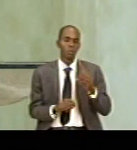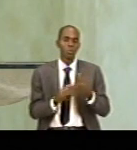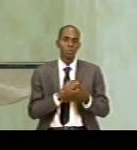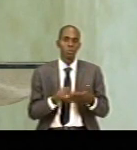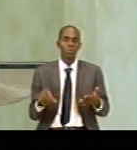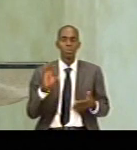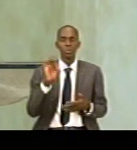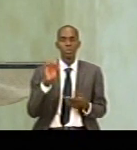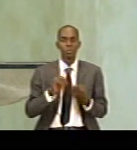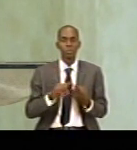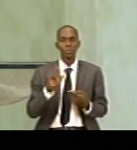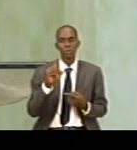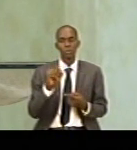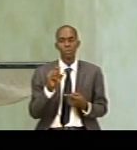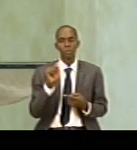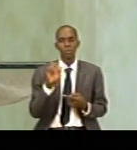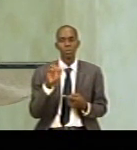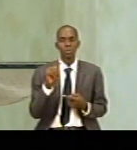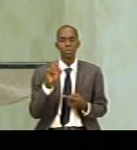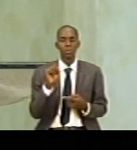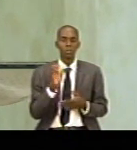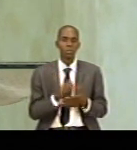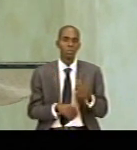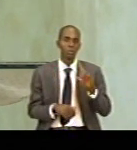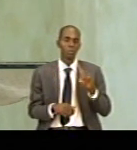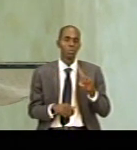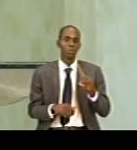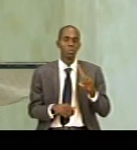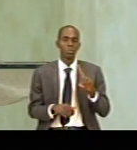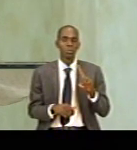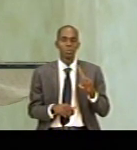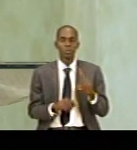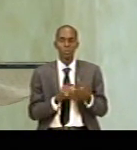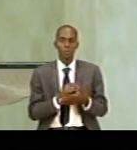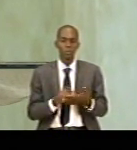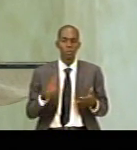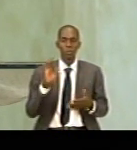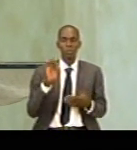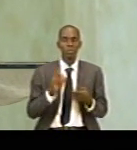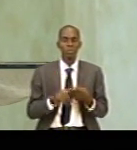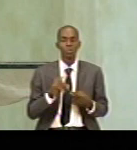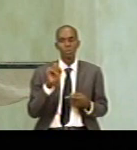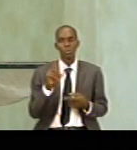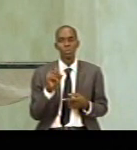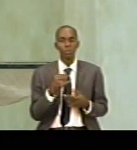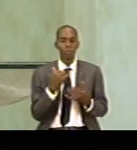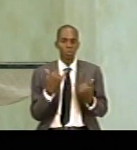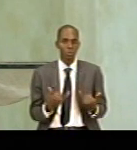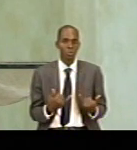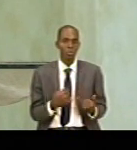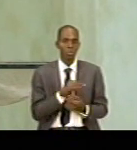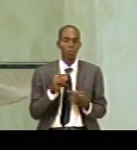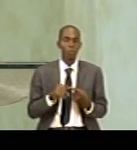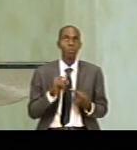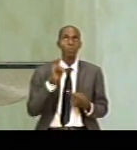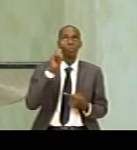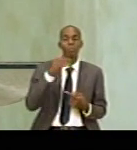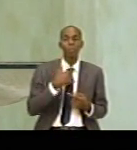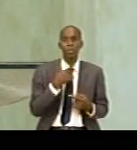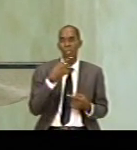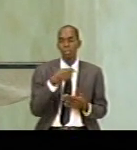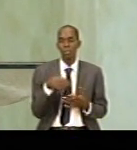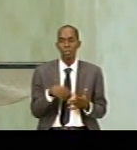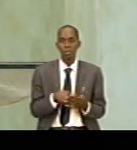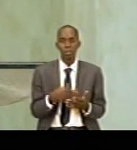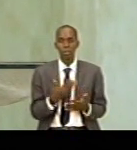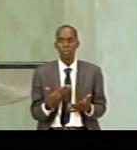to 11. Acts chapter 1, verse 9 to 11. And when he had spoken these things, while they